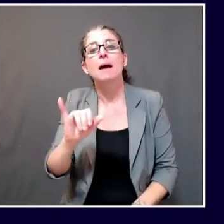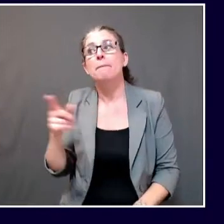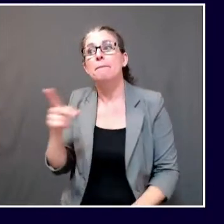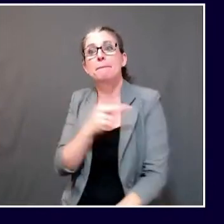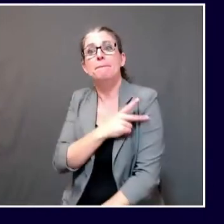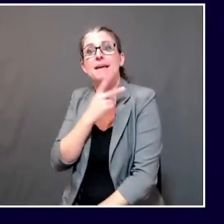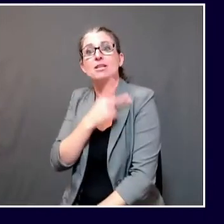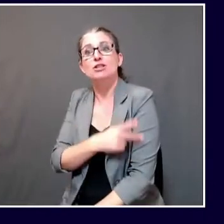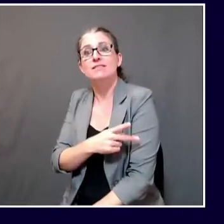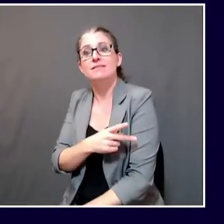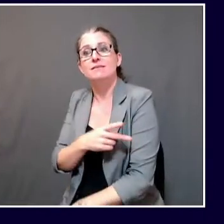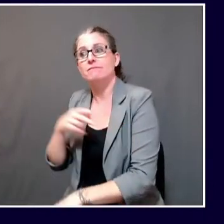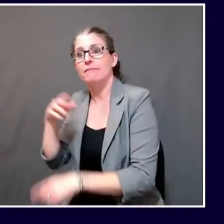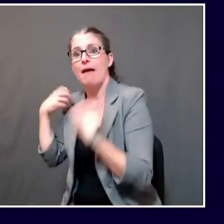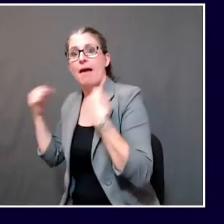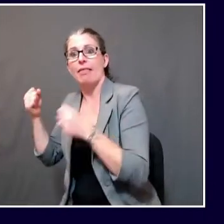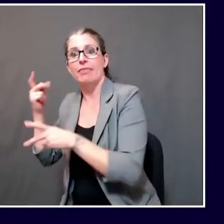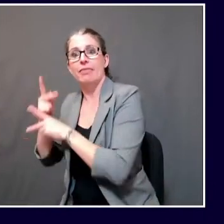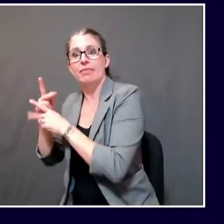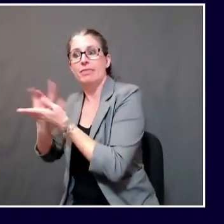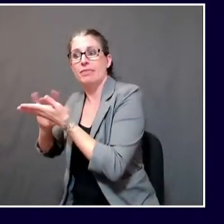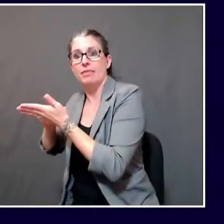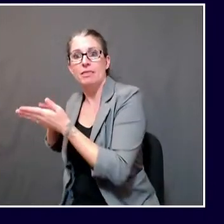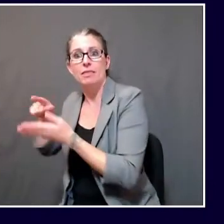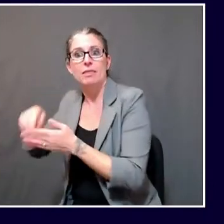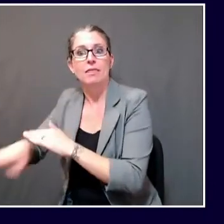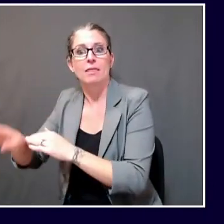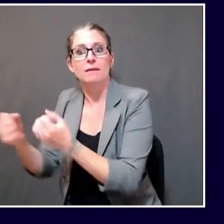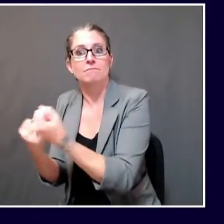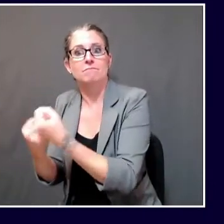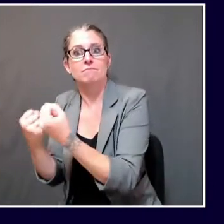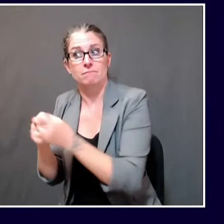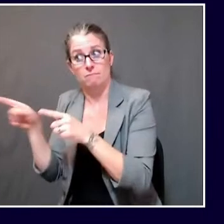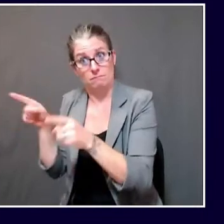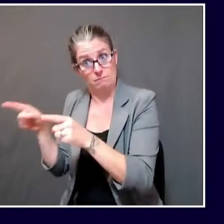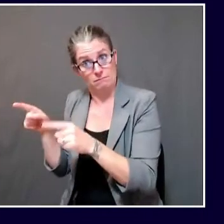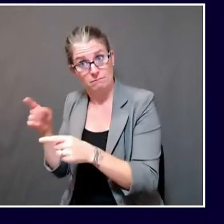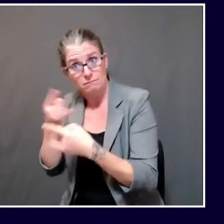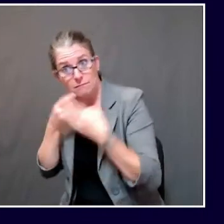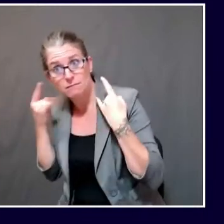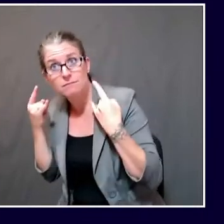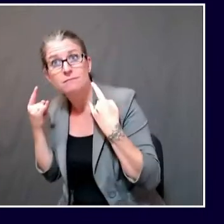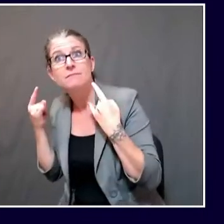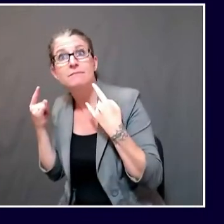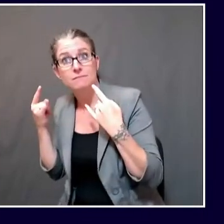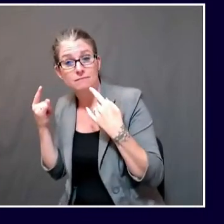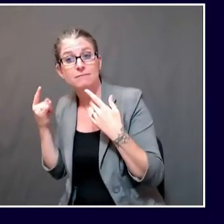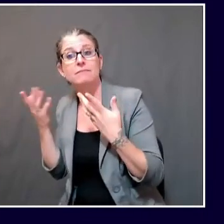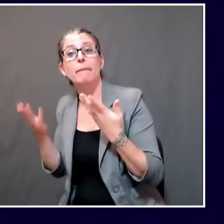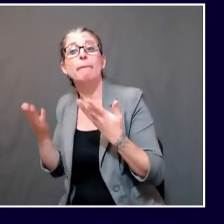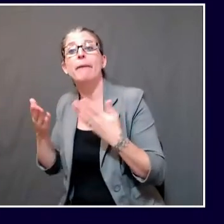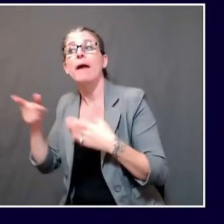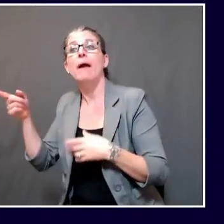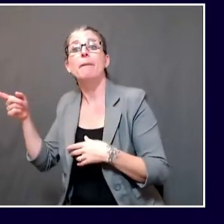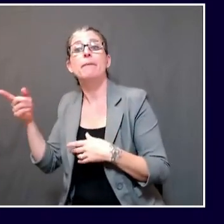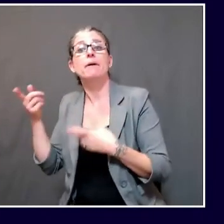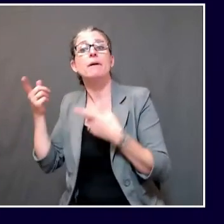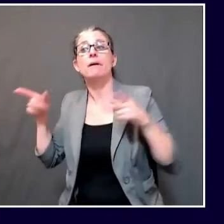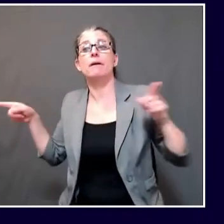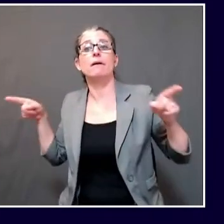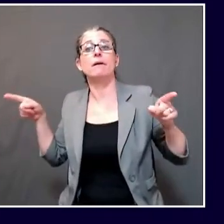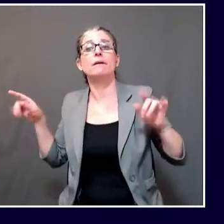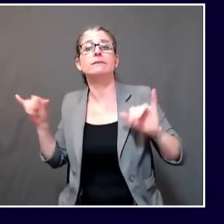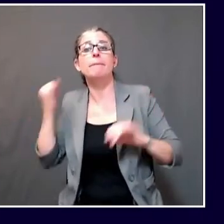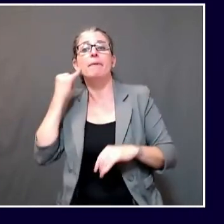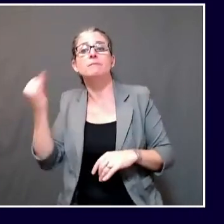one another in a break room or in a cafeteria, face covering usage might fall off. We saw that at an outbreak at a hospital